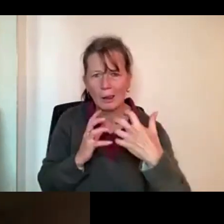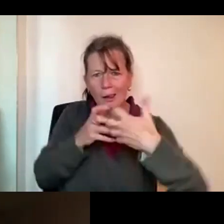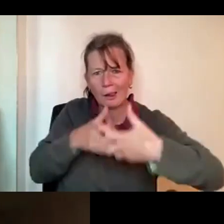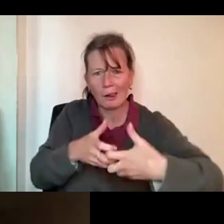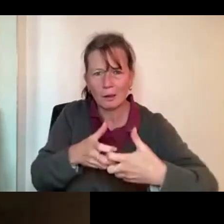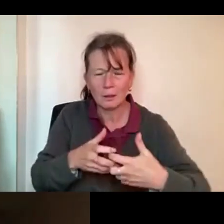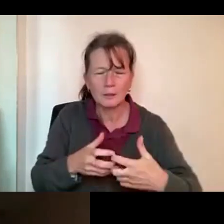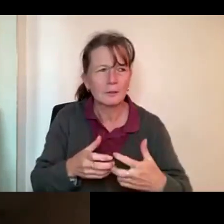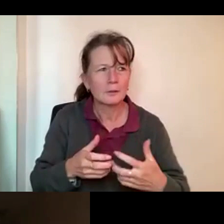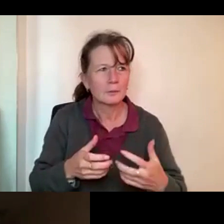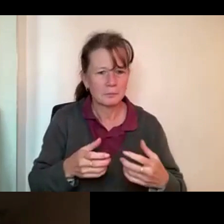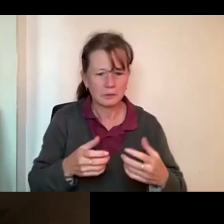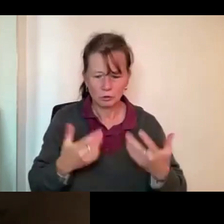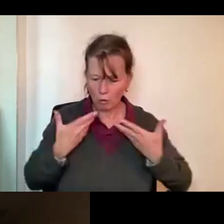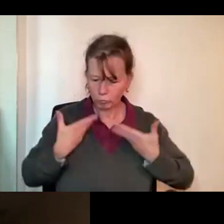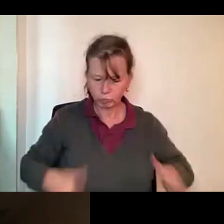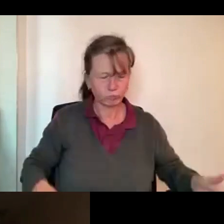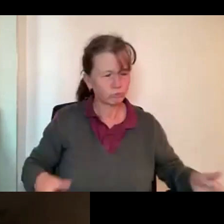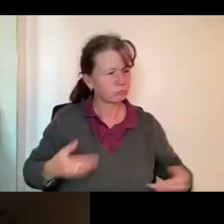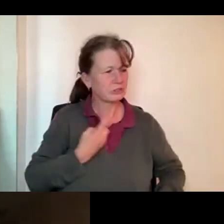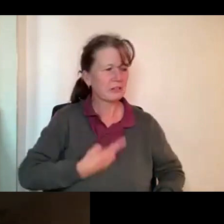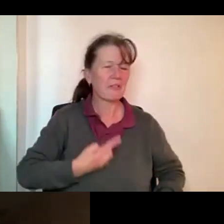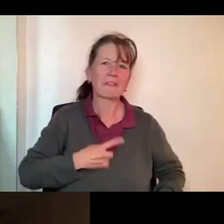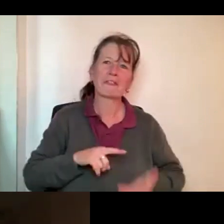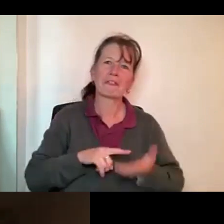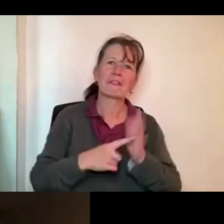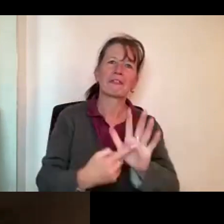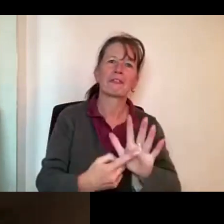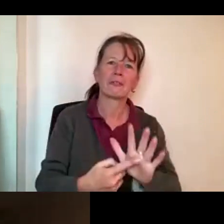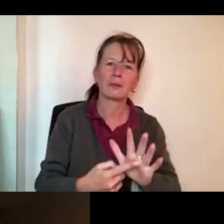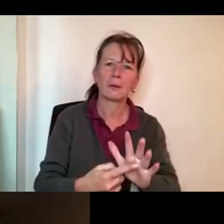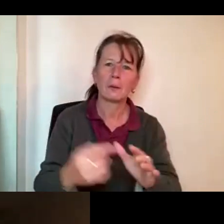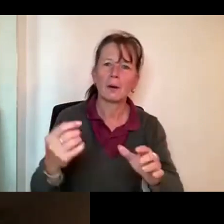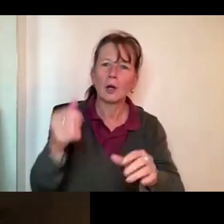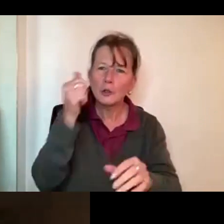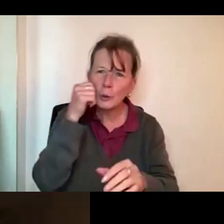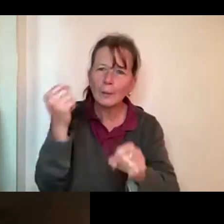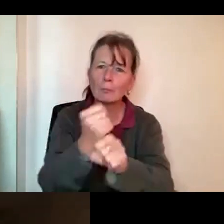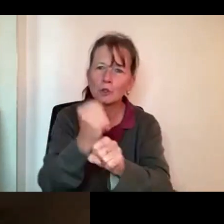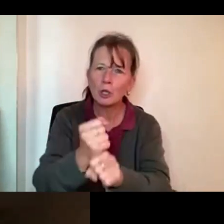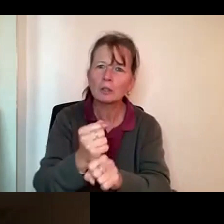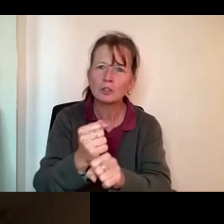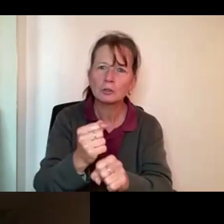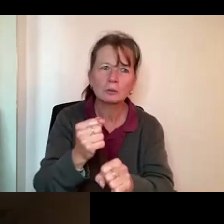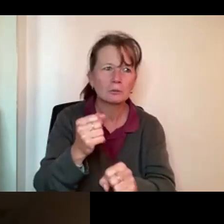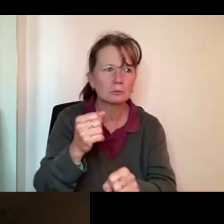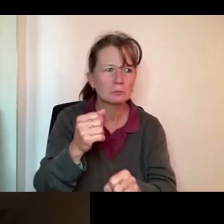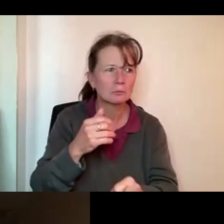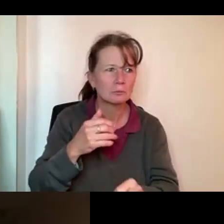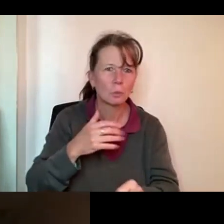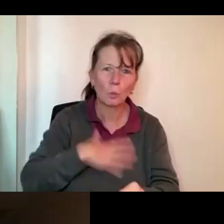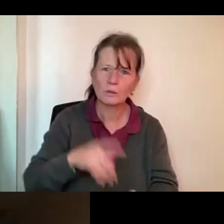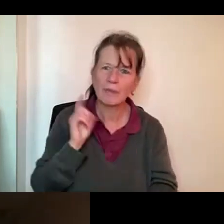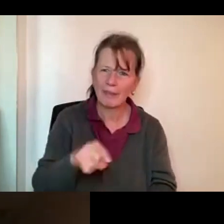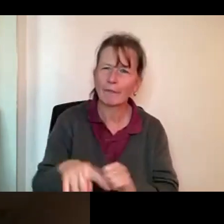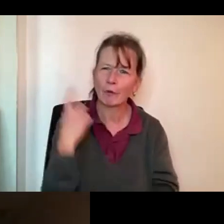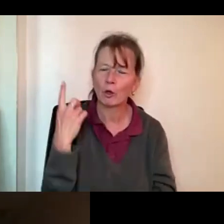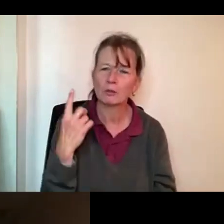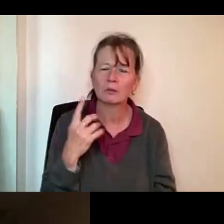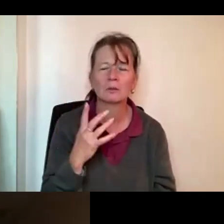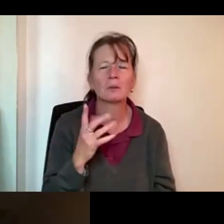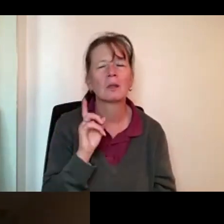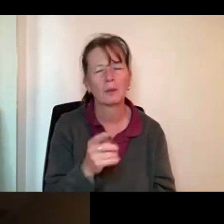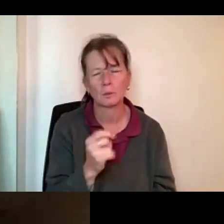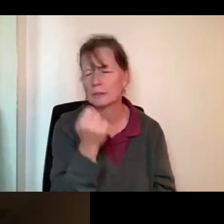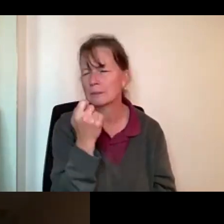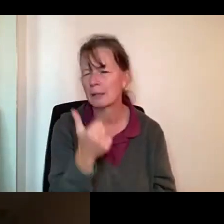down and offer yourself as you are, knowing that the production cares about that first. That was really special, especially coming from out of